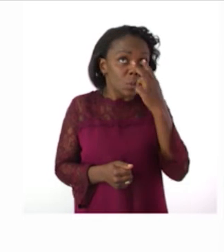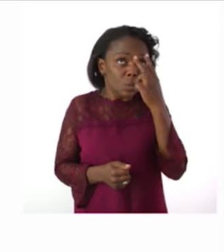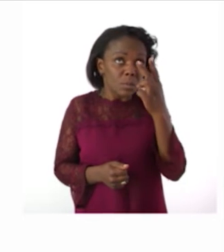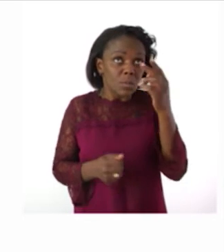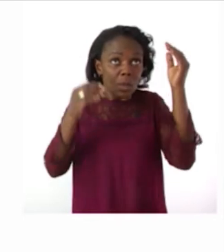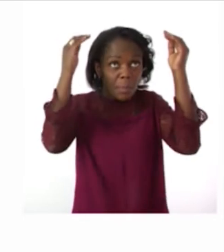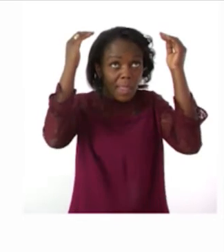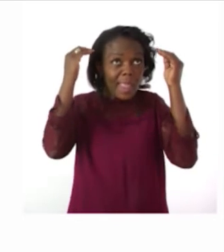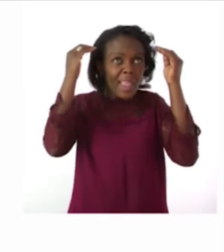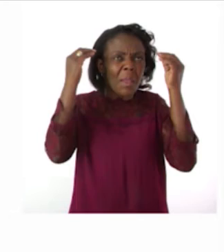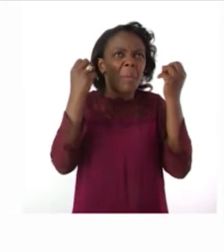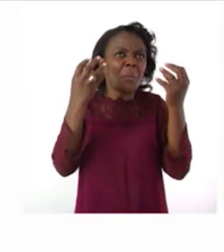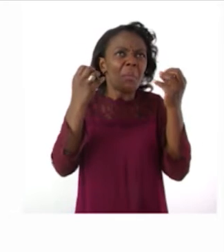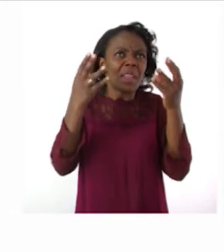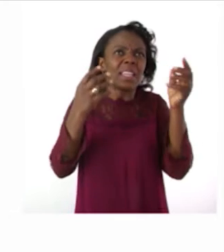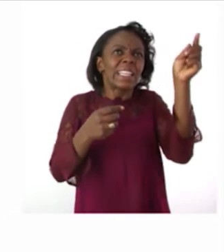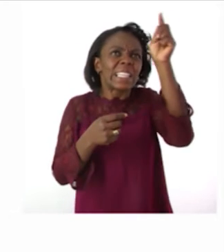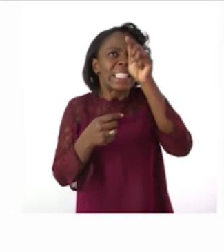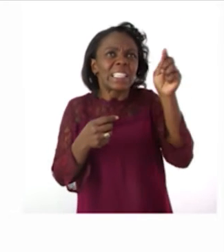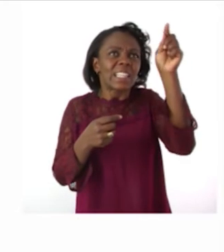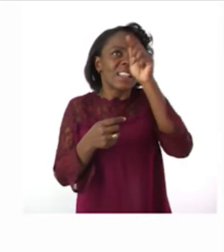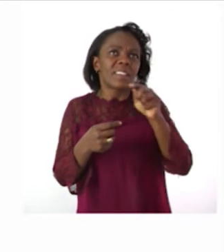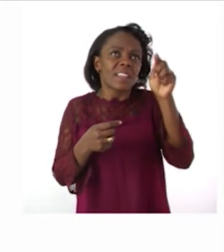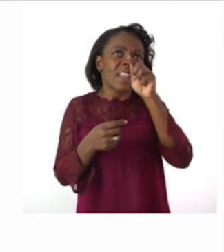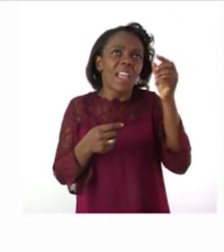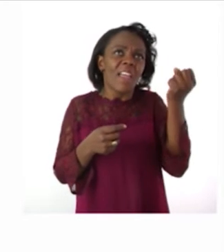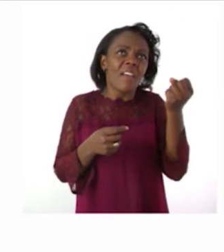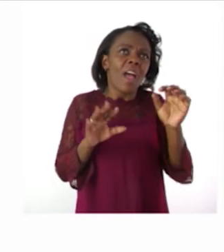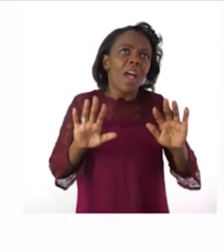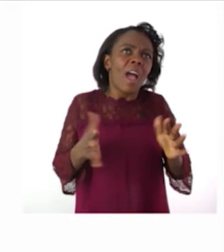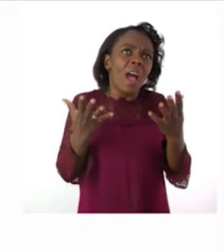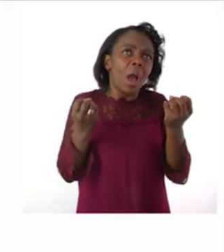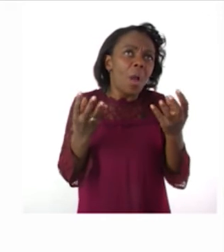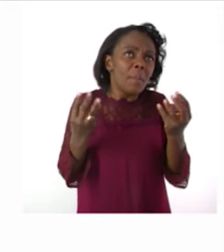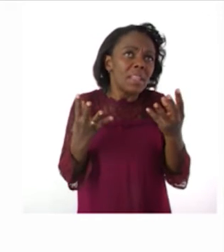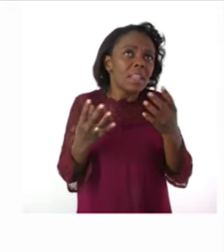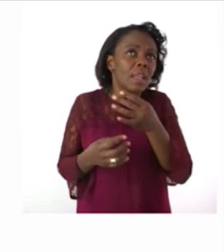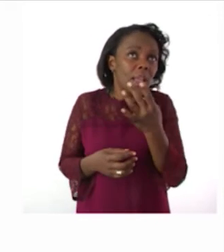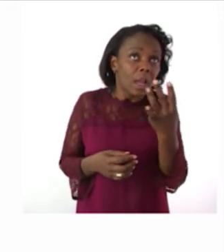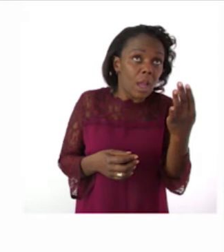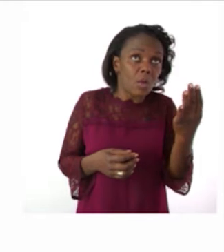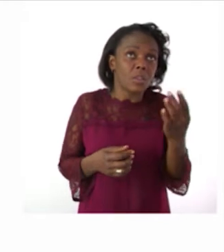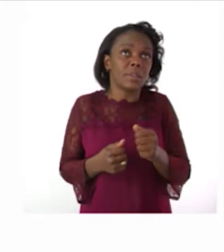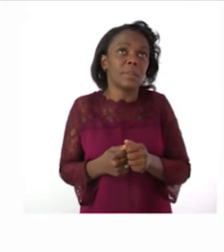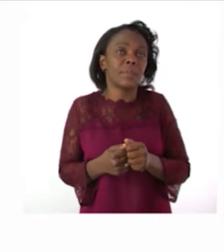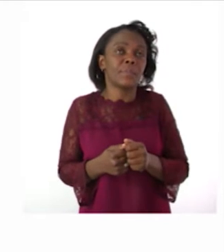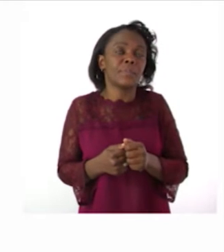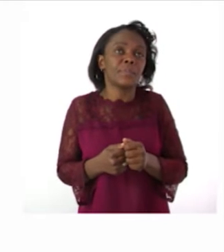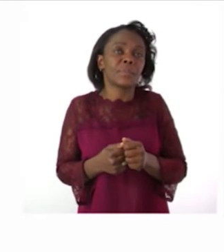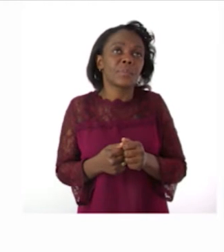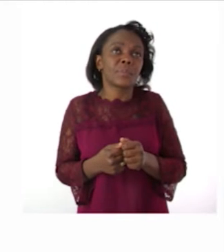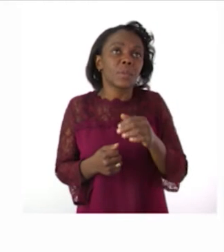head are full of circles. How many circles are there? Are you able to count? Remember, we have learned about counting many times.